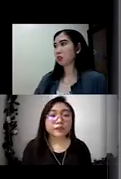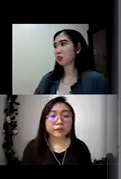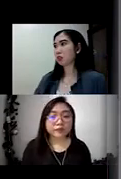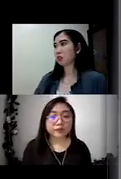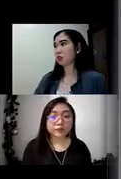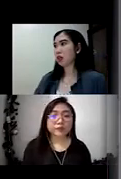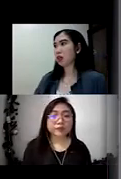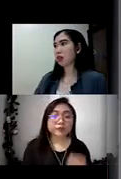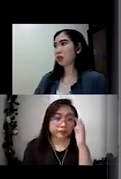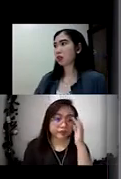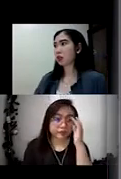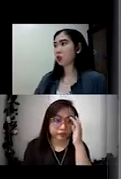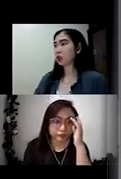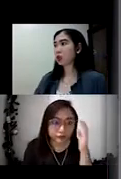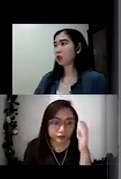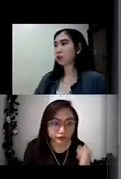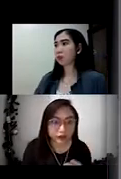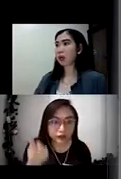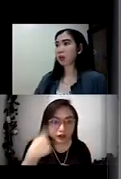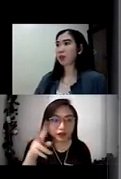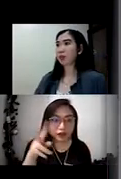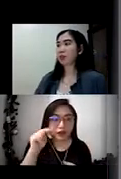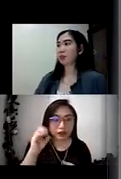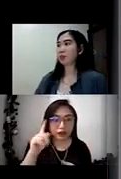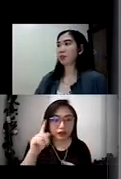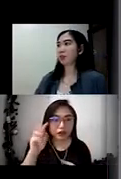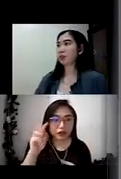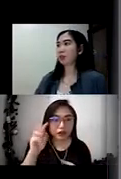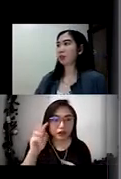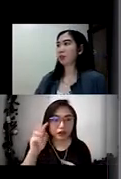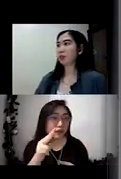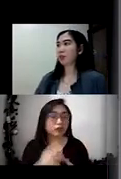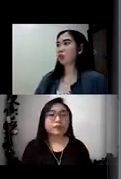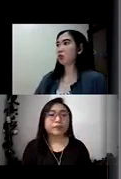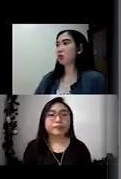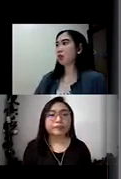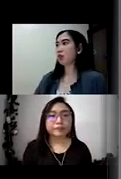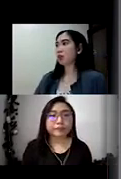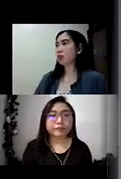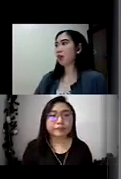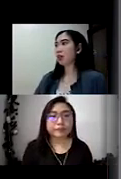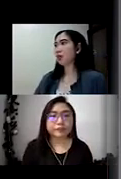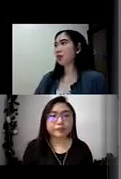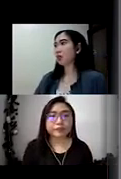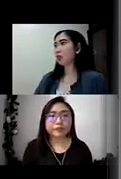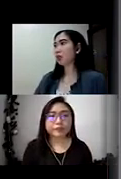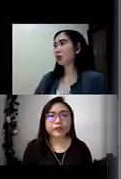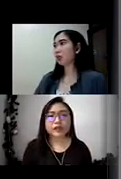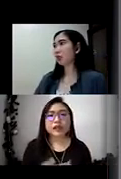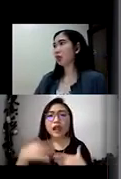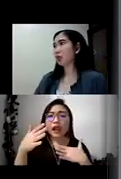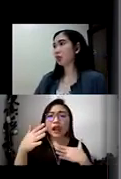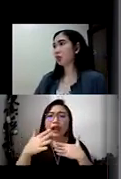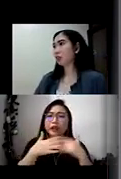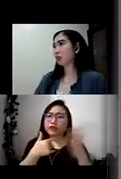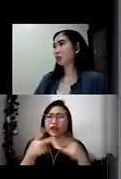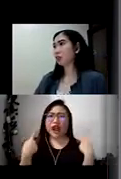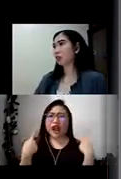Yan. The note will pop up then. Yan. So, kahit na may nauna,